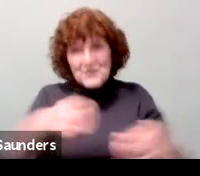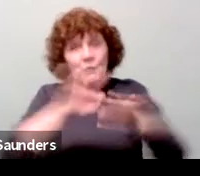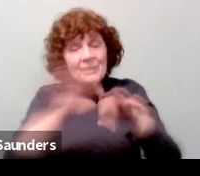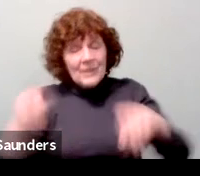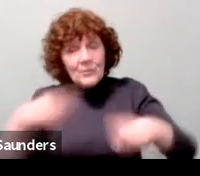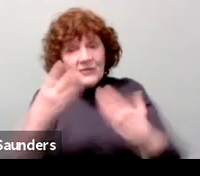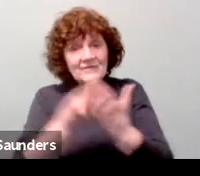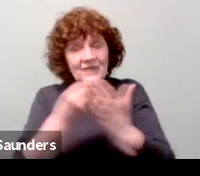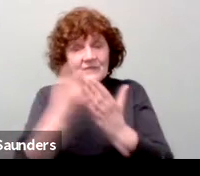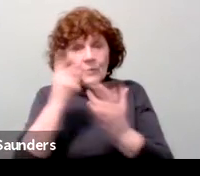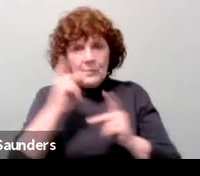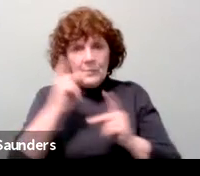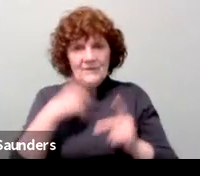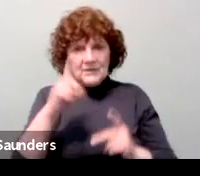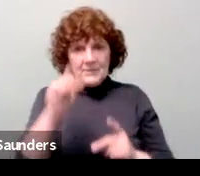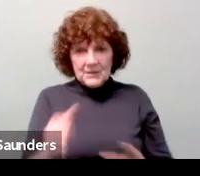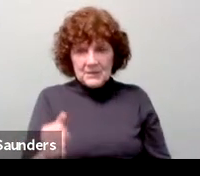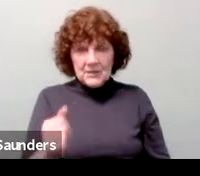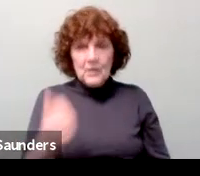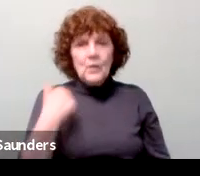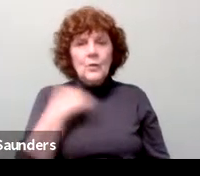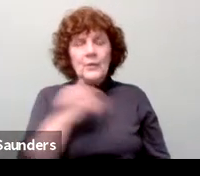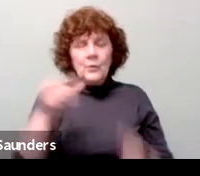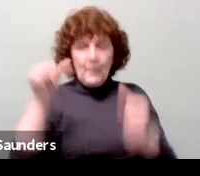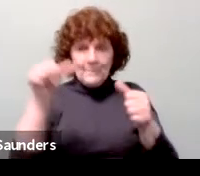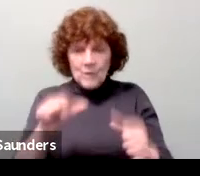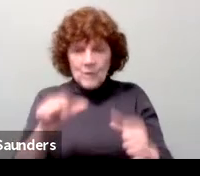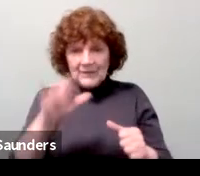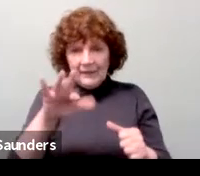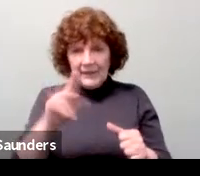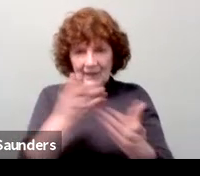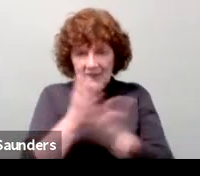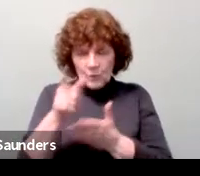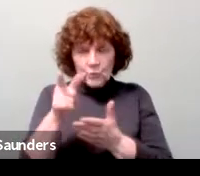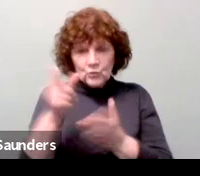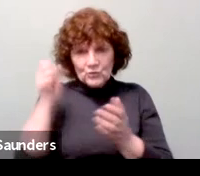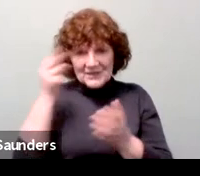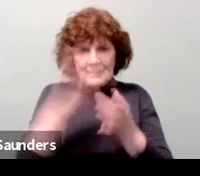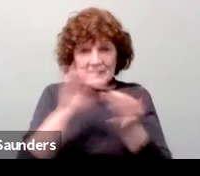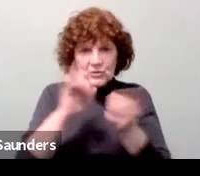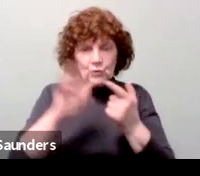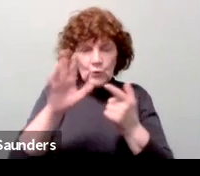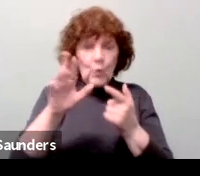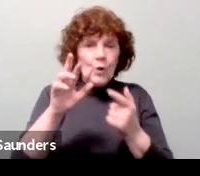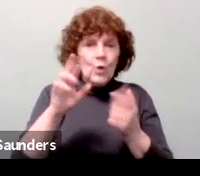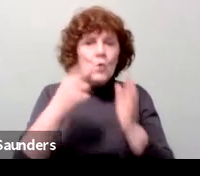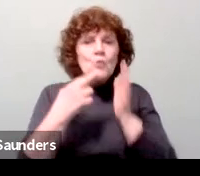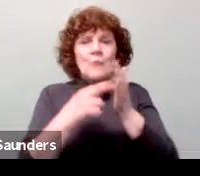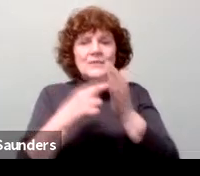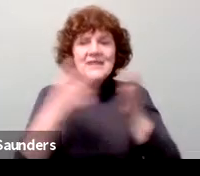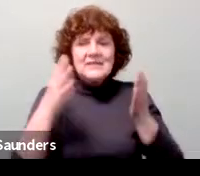will allow you to send a message to your representatives, urging them to act immediately to include